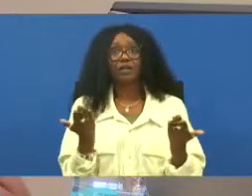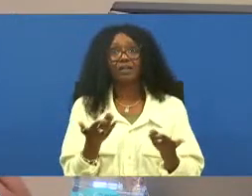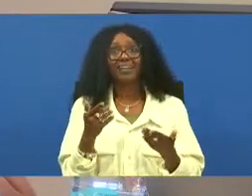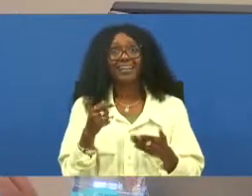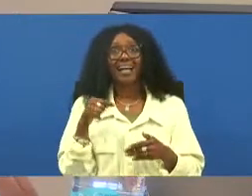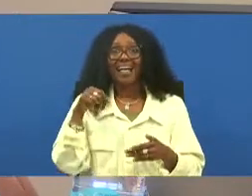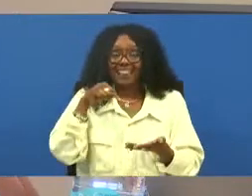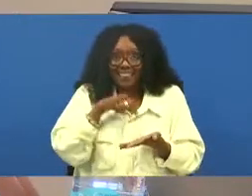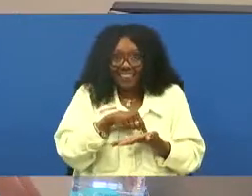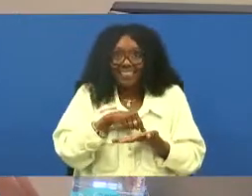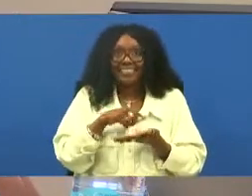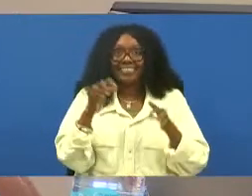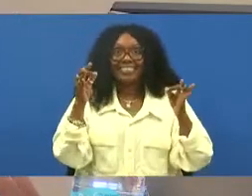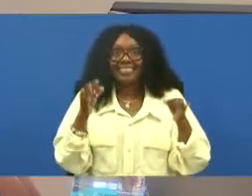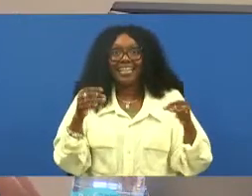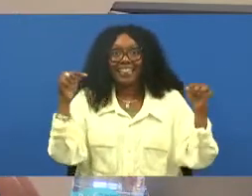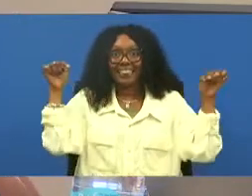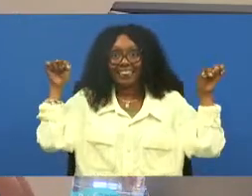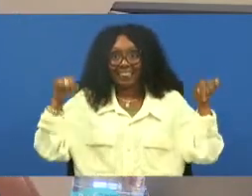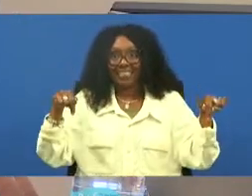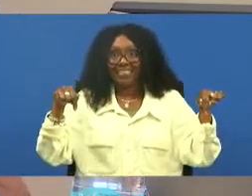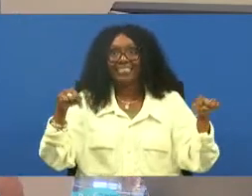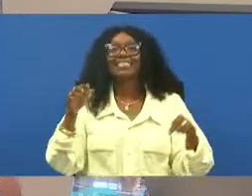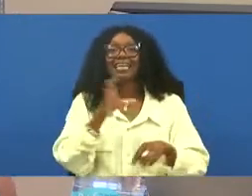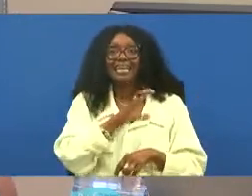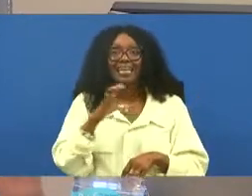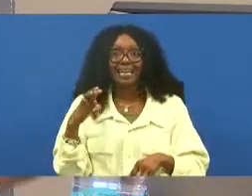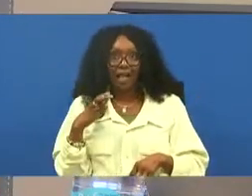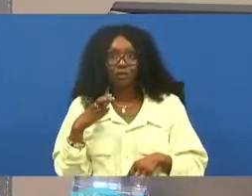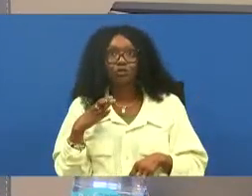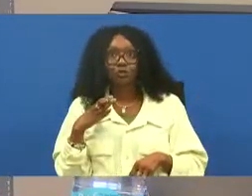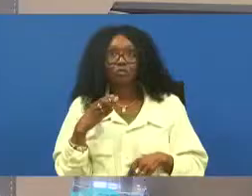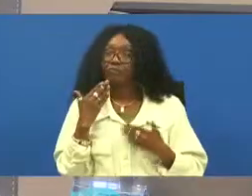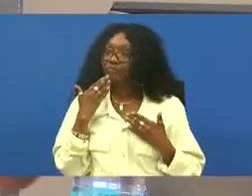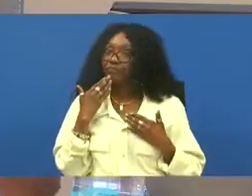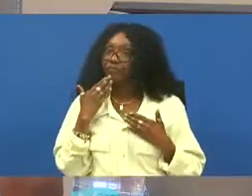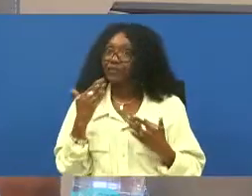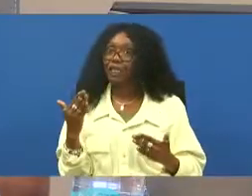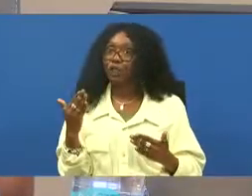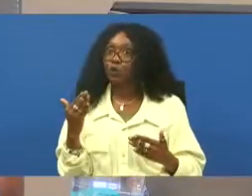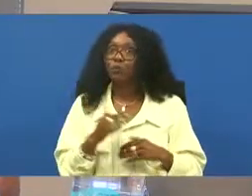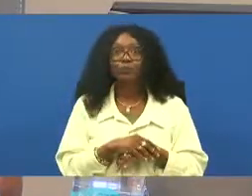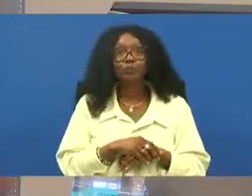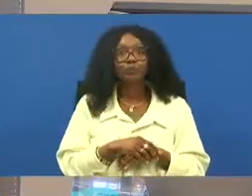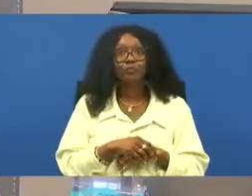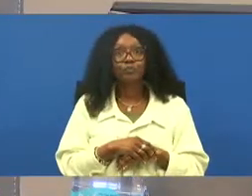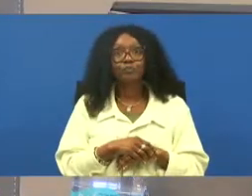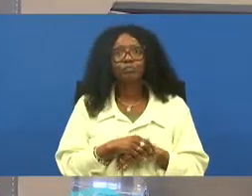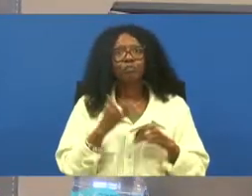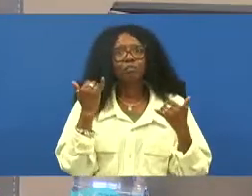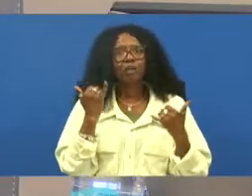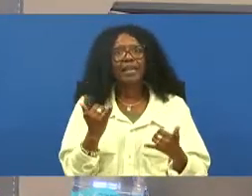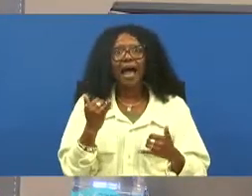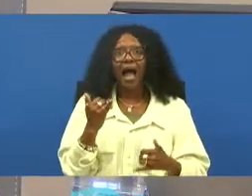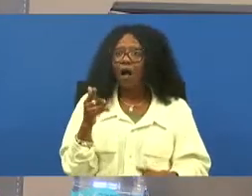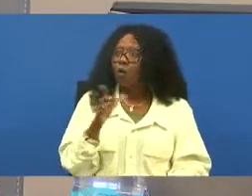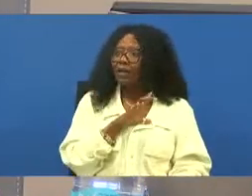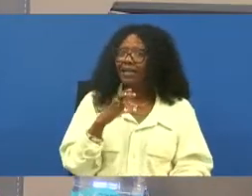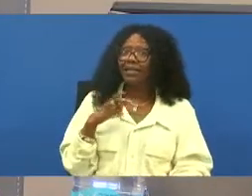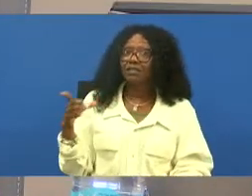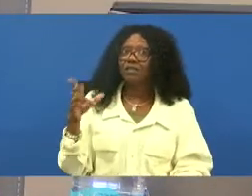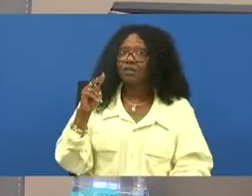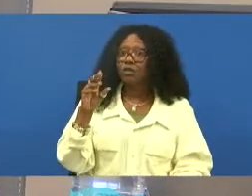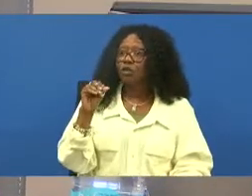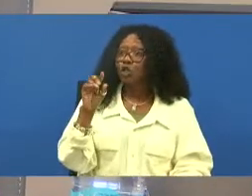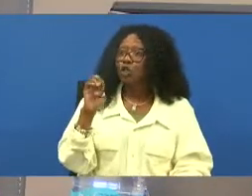of decisions that this council makes. Thank you. And so now, Councilman Noah, I'll turn